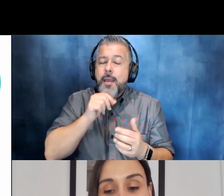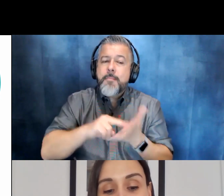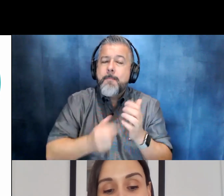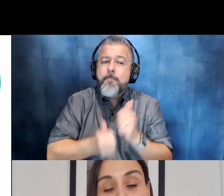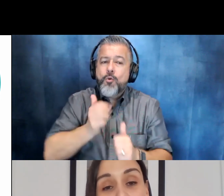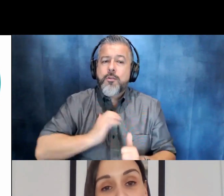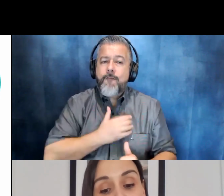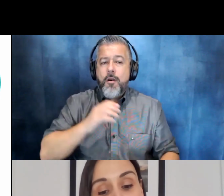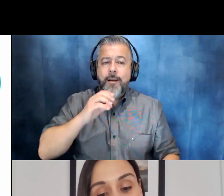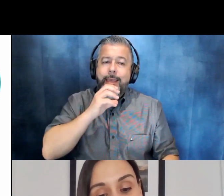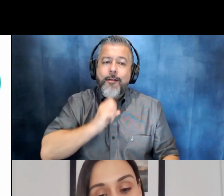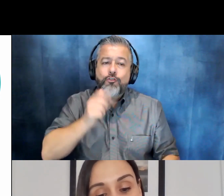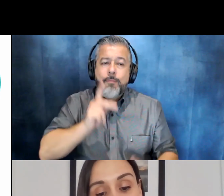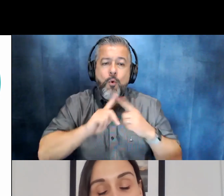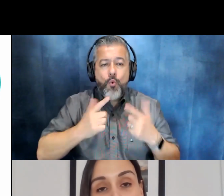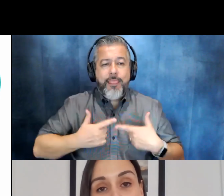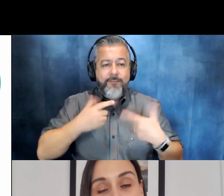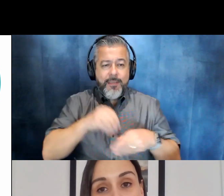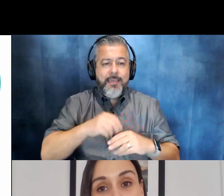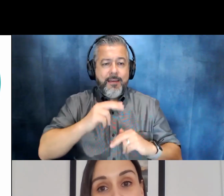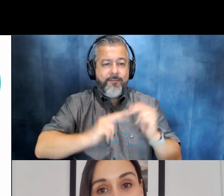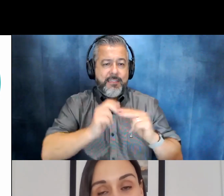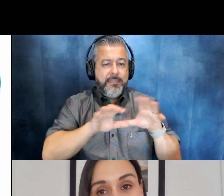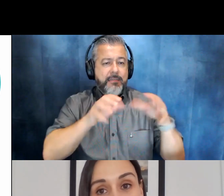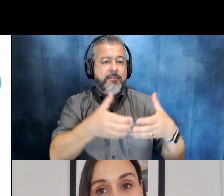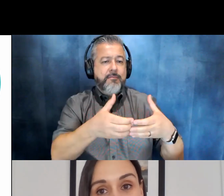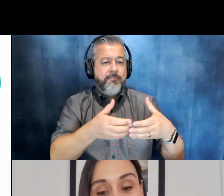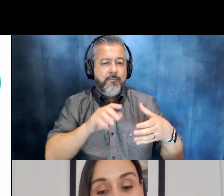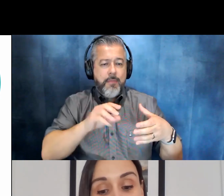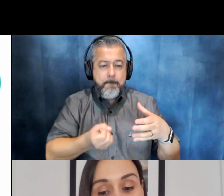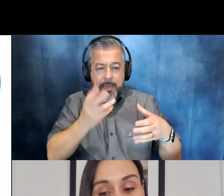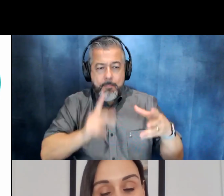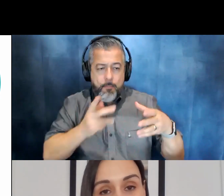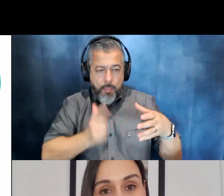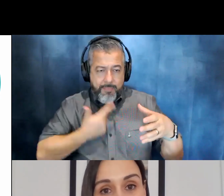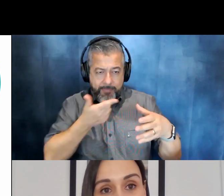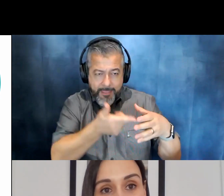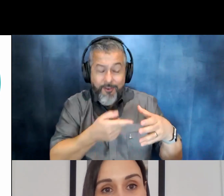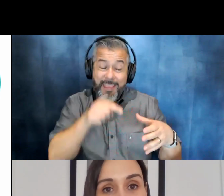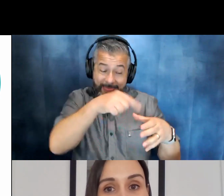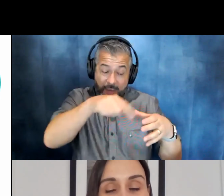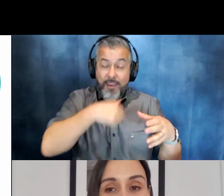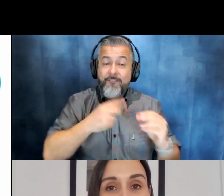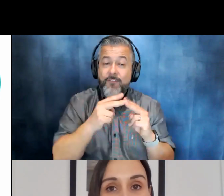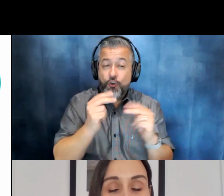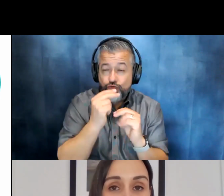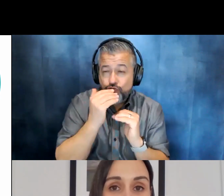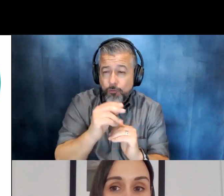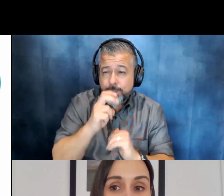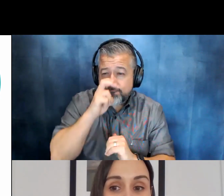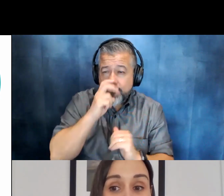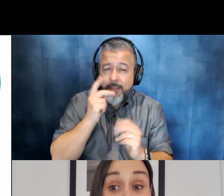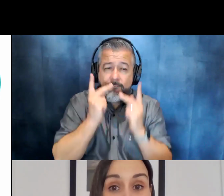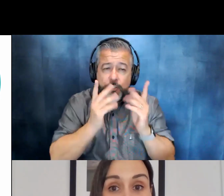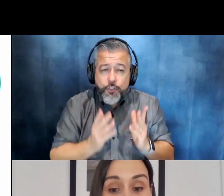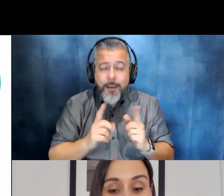are residing in facilities that likely have quite restrictive visitor policies, as well as reduced interaction